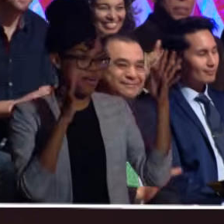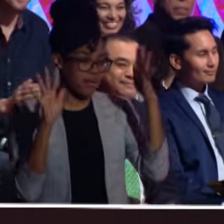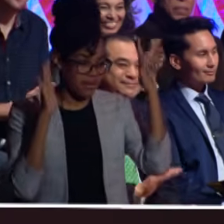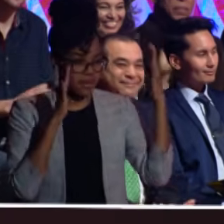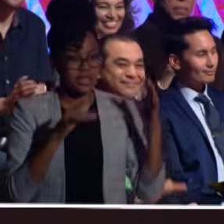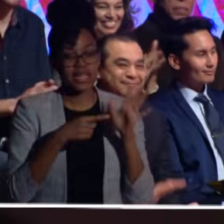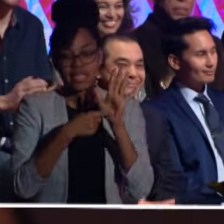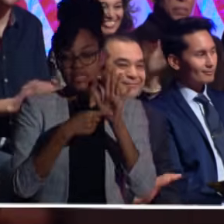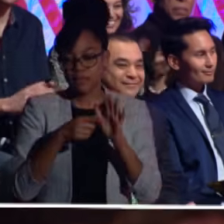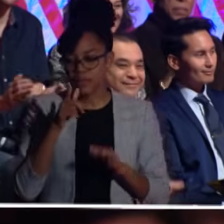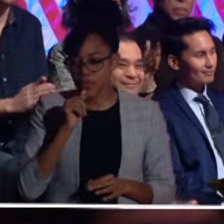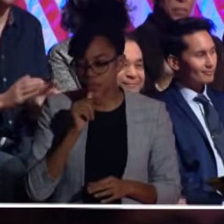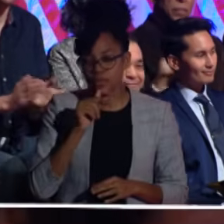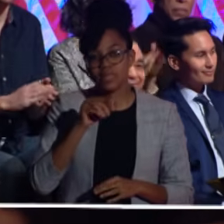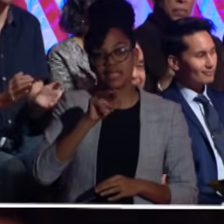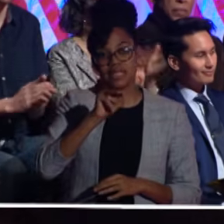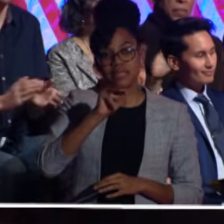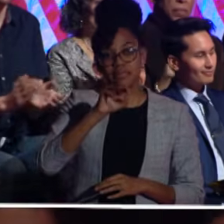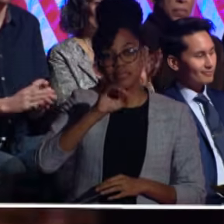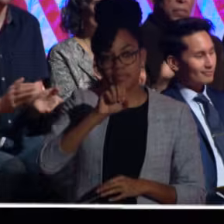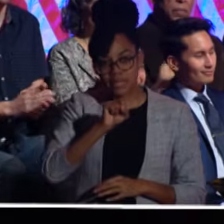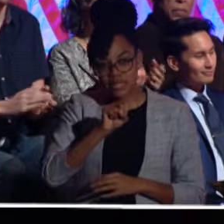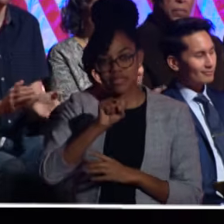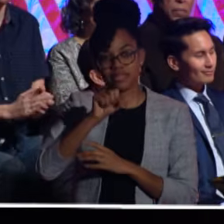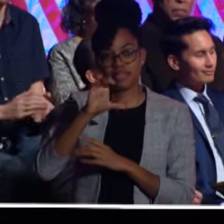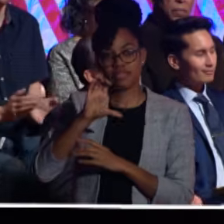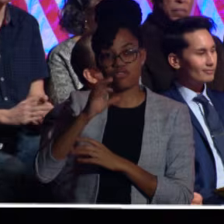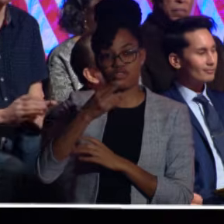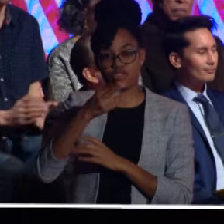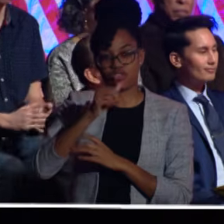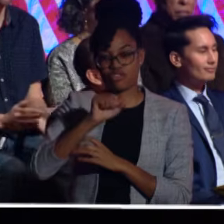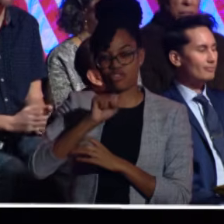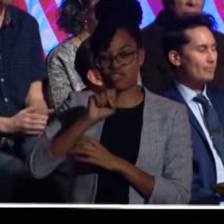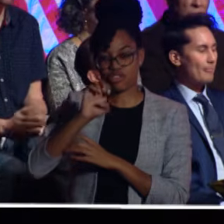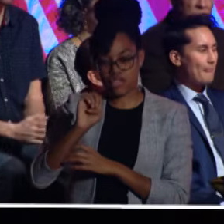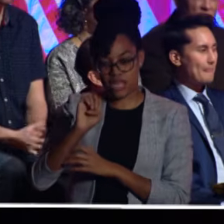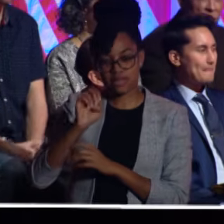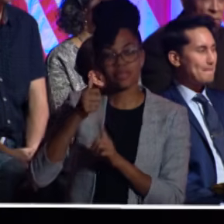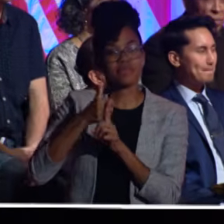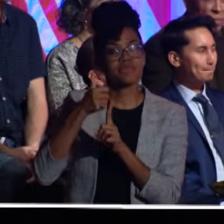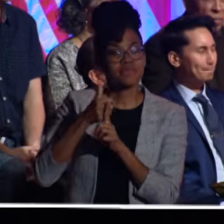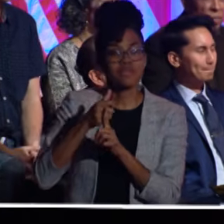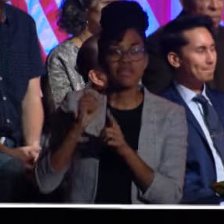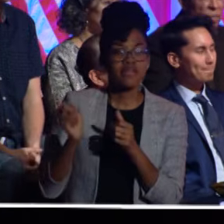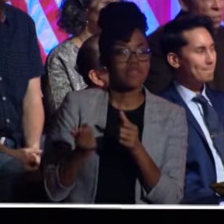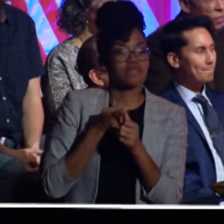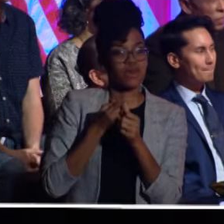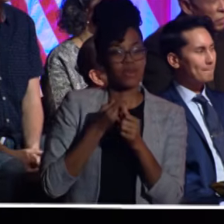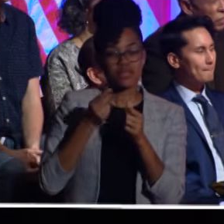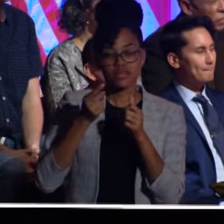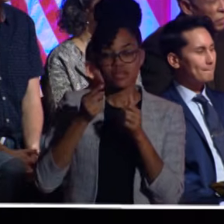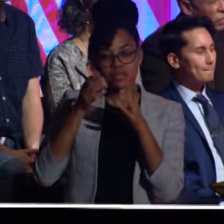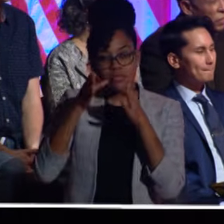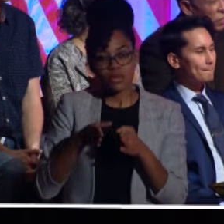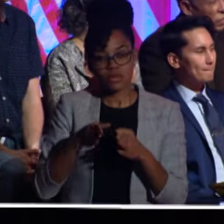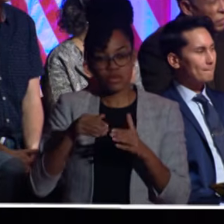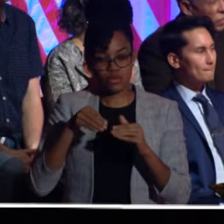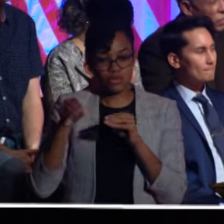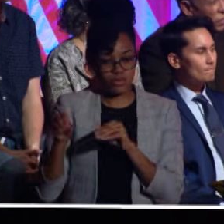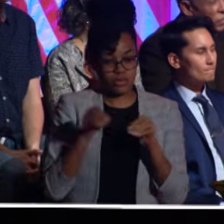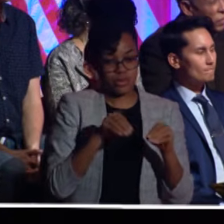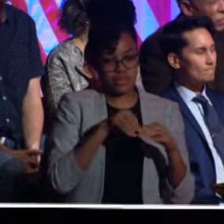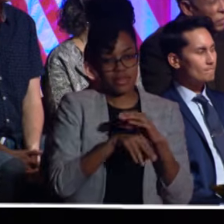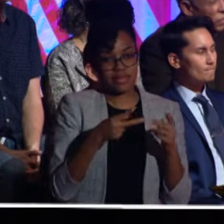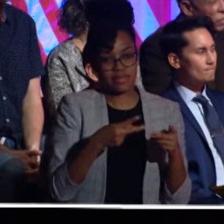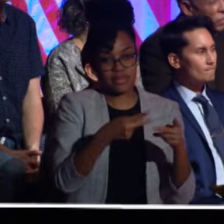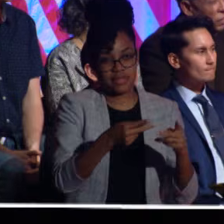Miss Chase helped us cut the ribbon on Plaza West and was one of the first grandparents to move in. But I want to talk